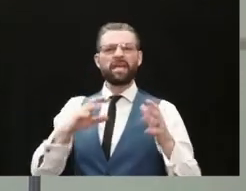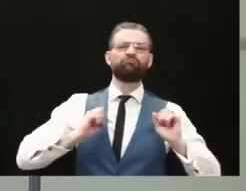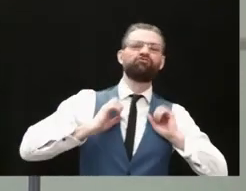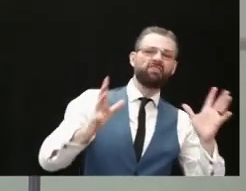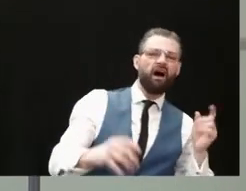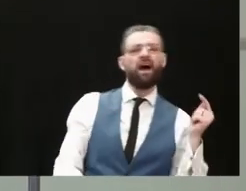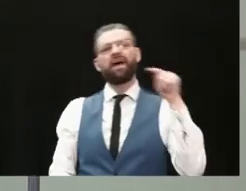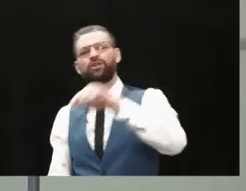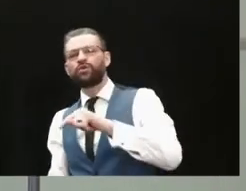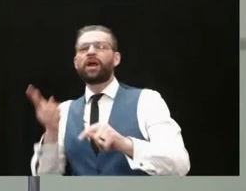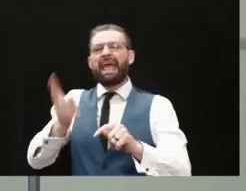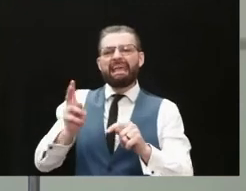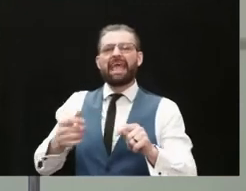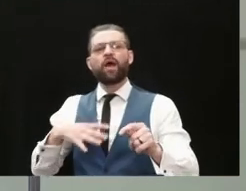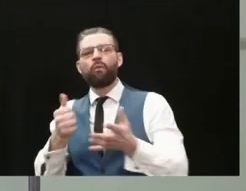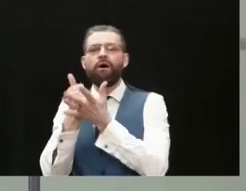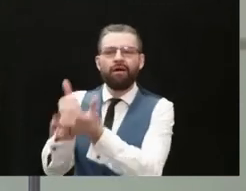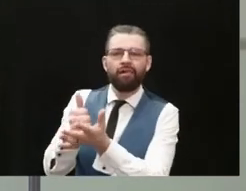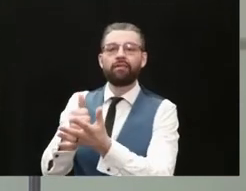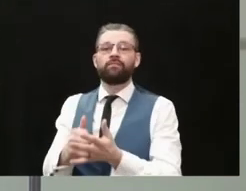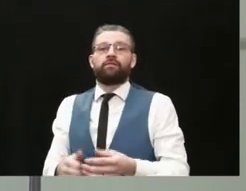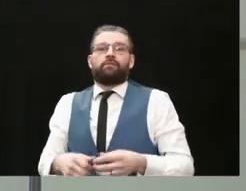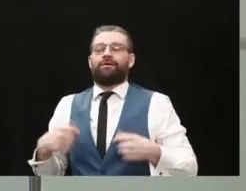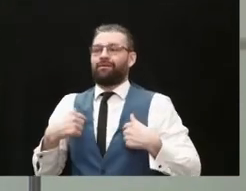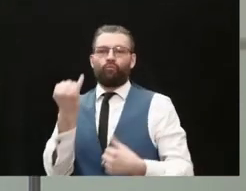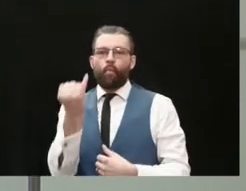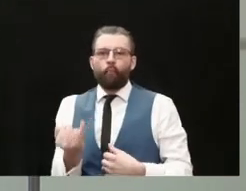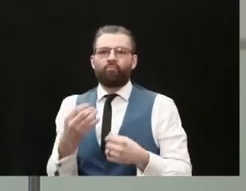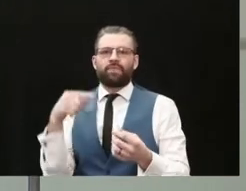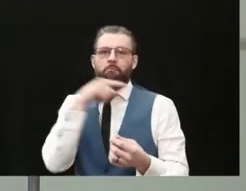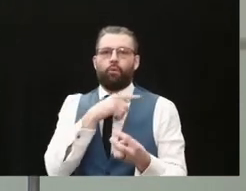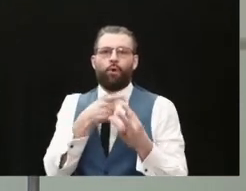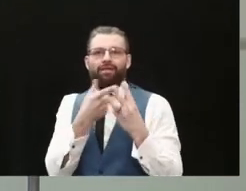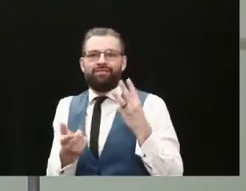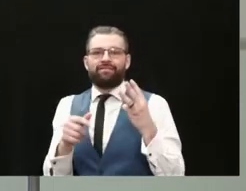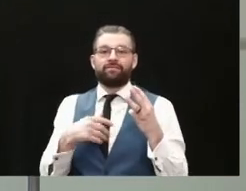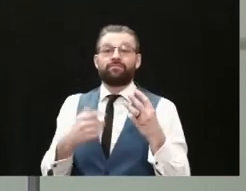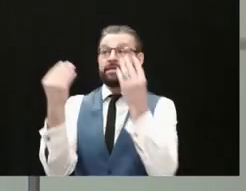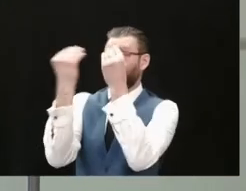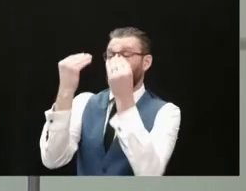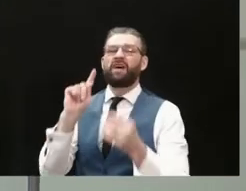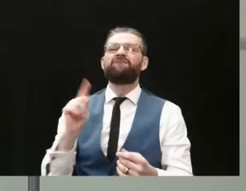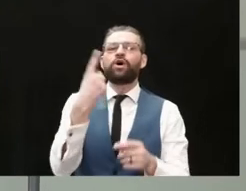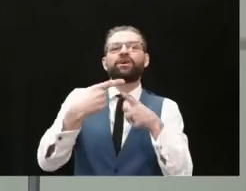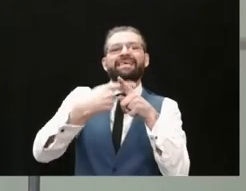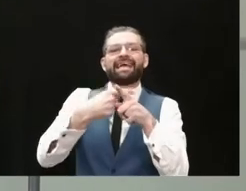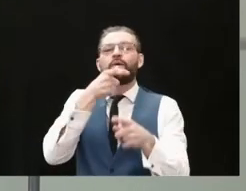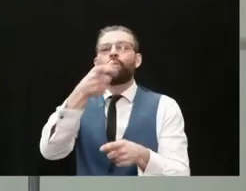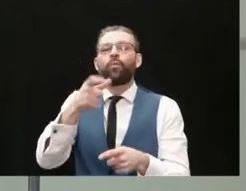bit. And there he was with these three scraggly little boys, and he taught us our first English, which